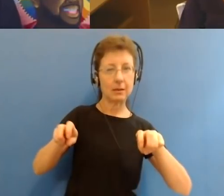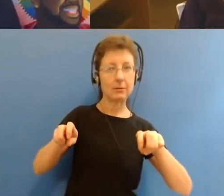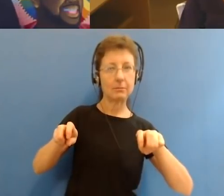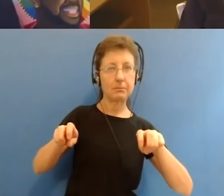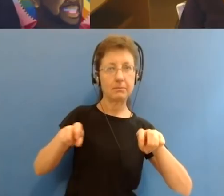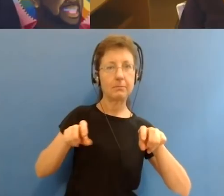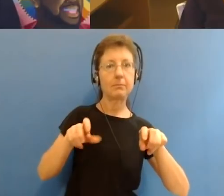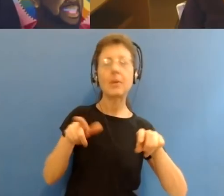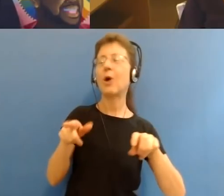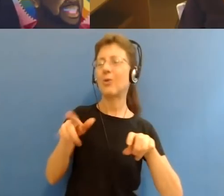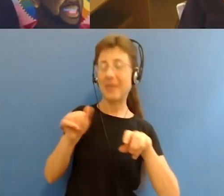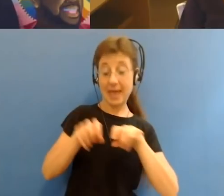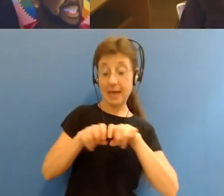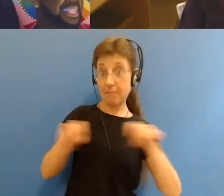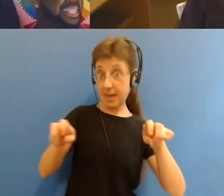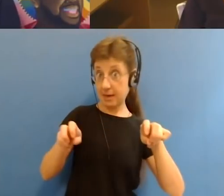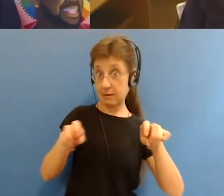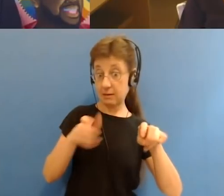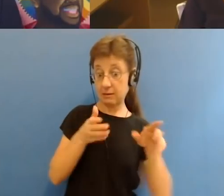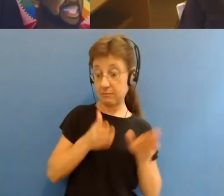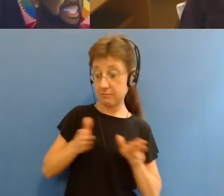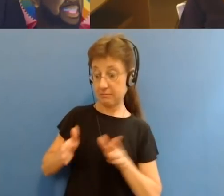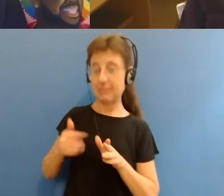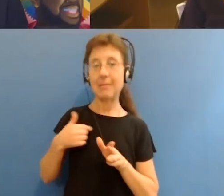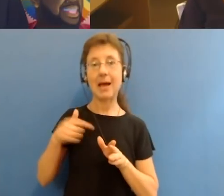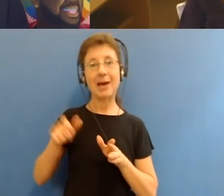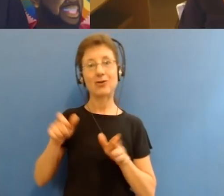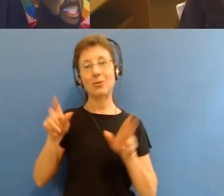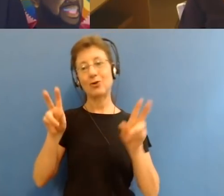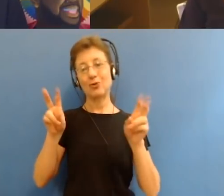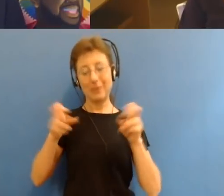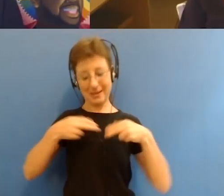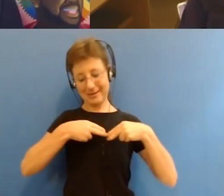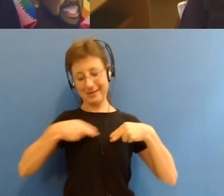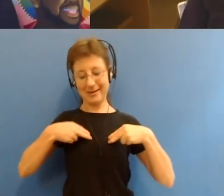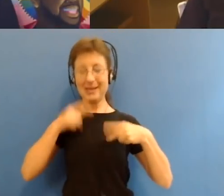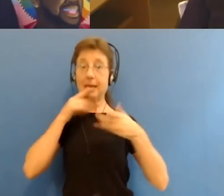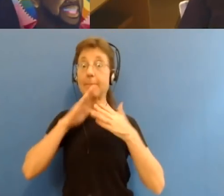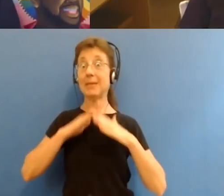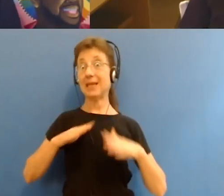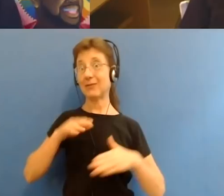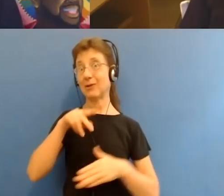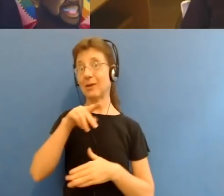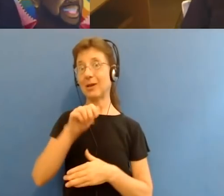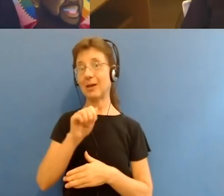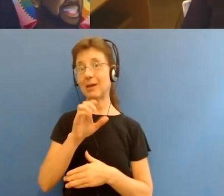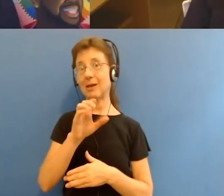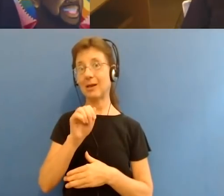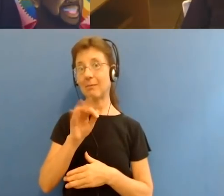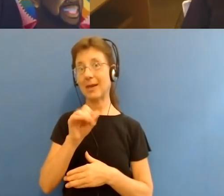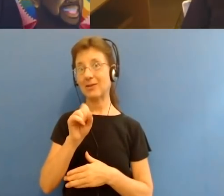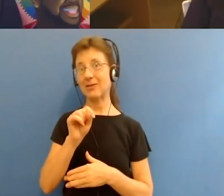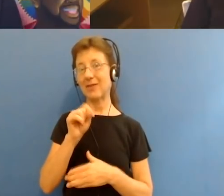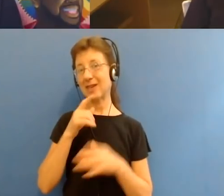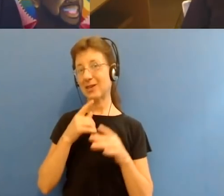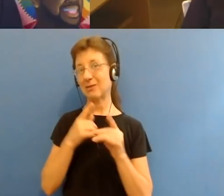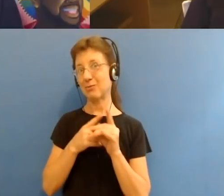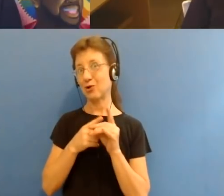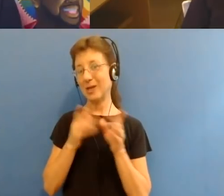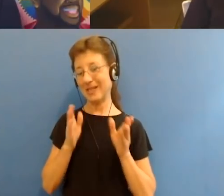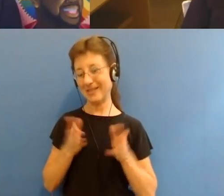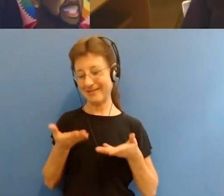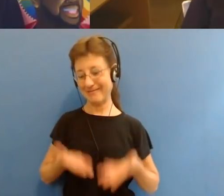where on that panel, I was supposed to be the peaceful pacifist Buddhist. That actually wasn't the case. And